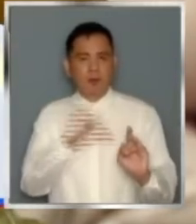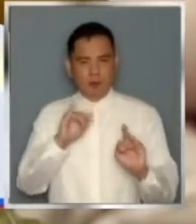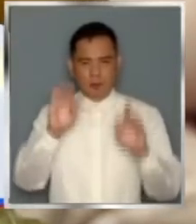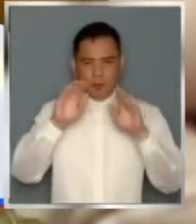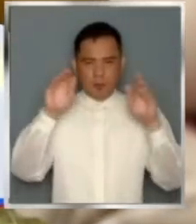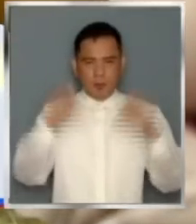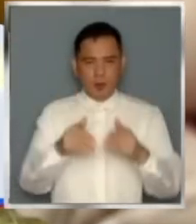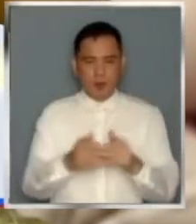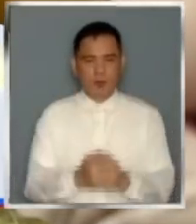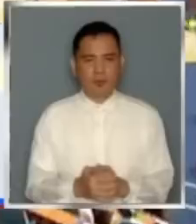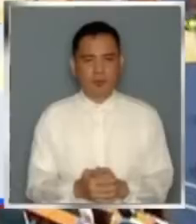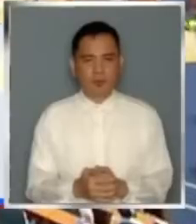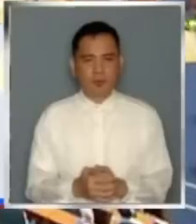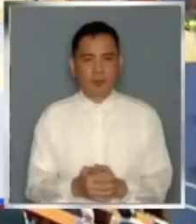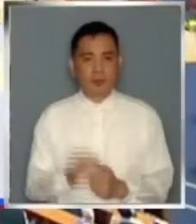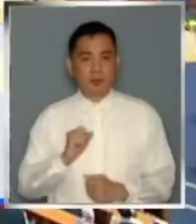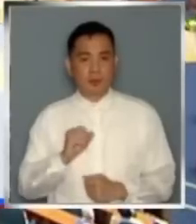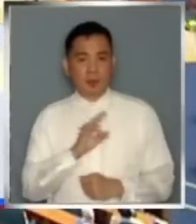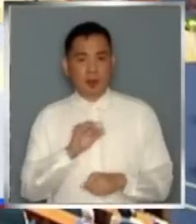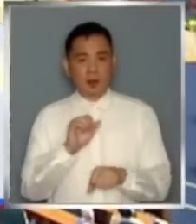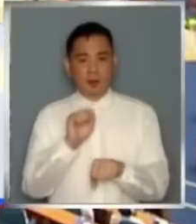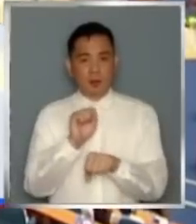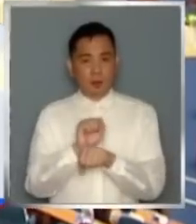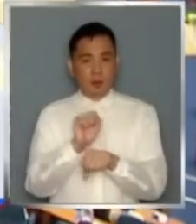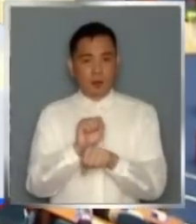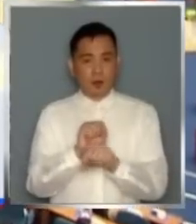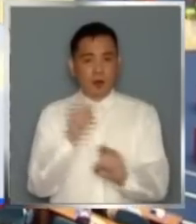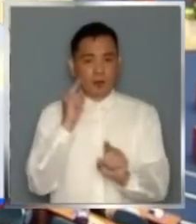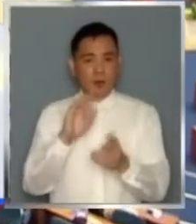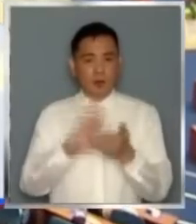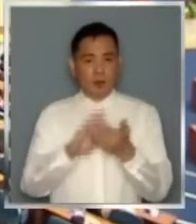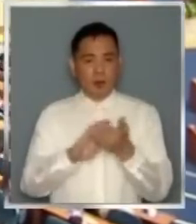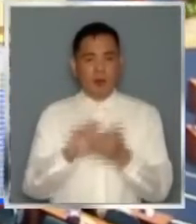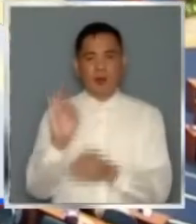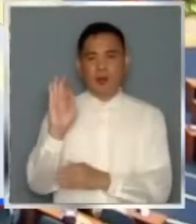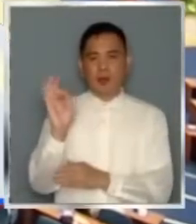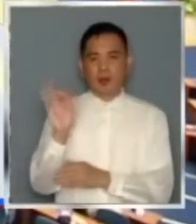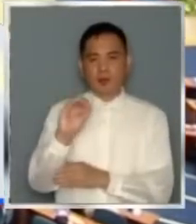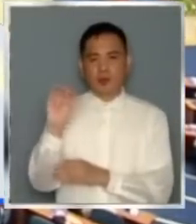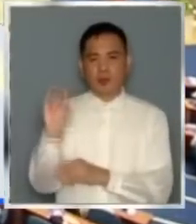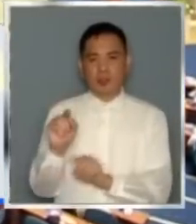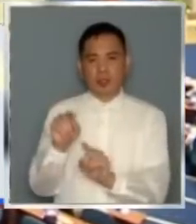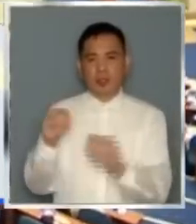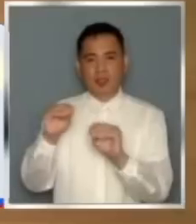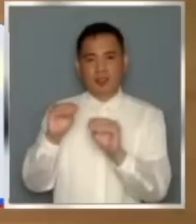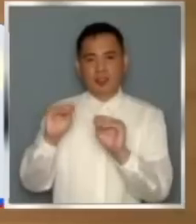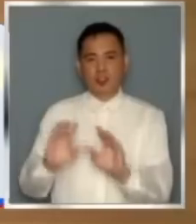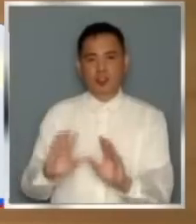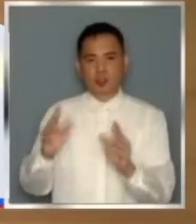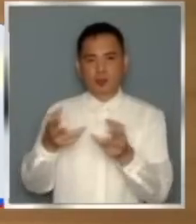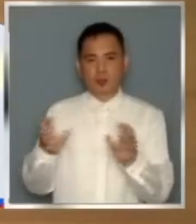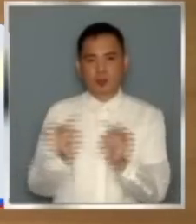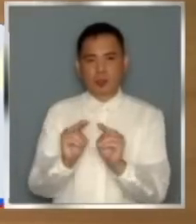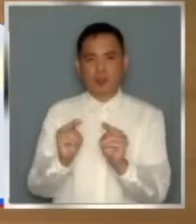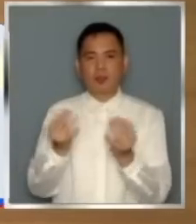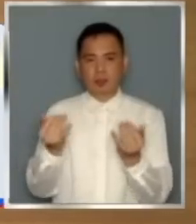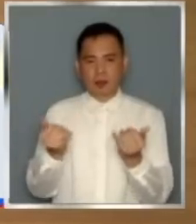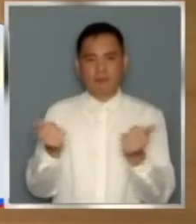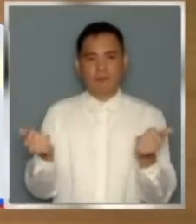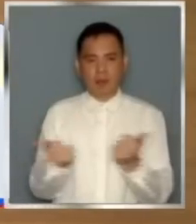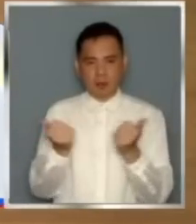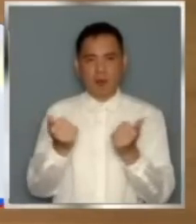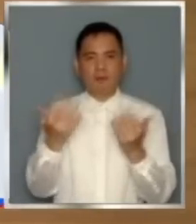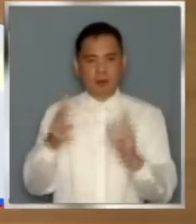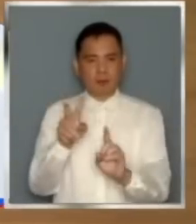workforce. 90% of the newly created teaching positions have now been filled, while additional administrative personnel have